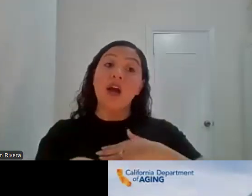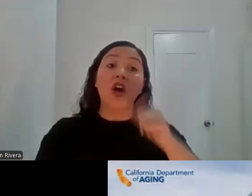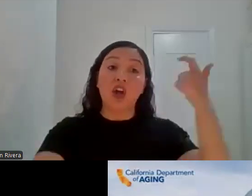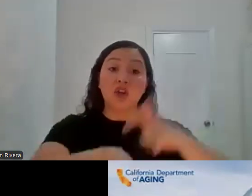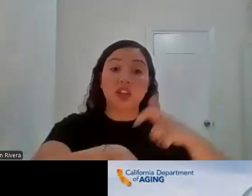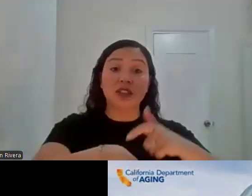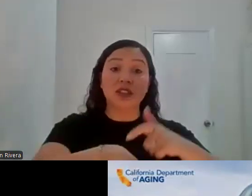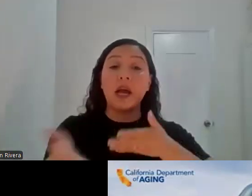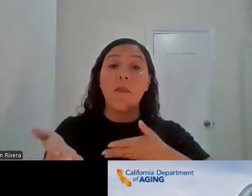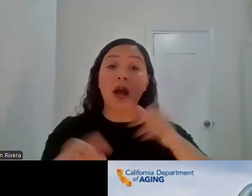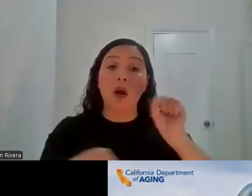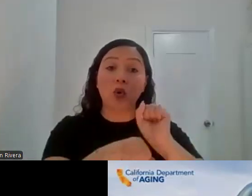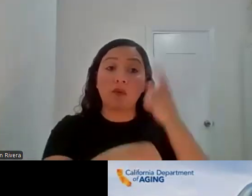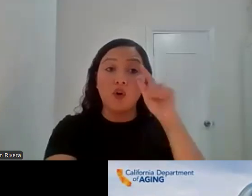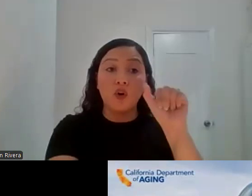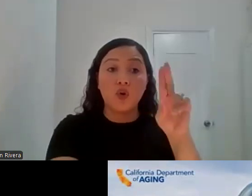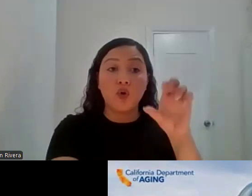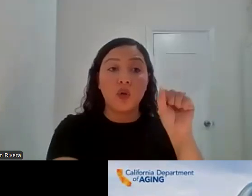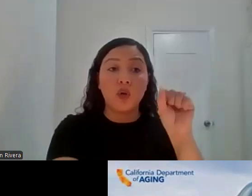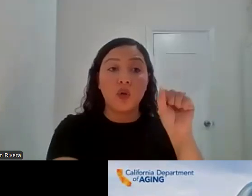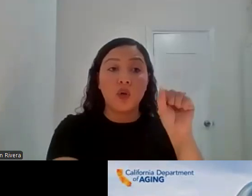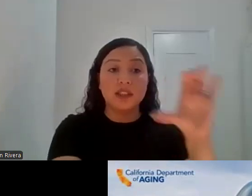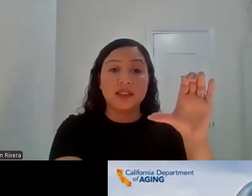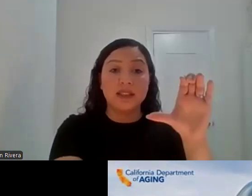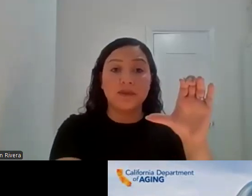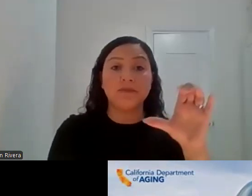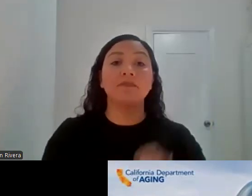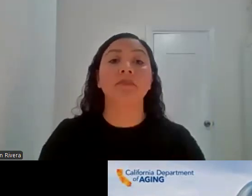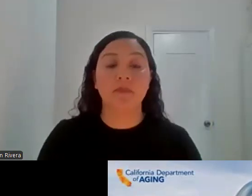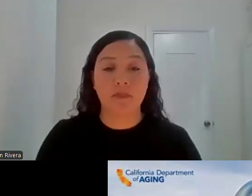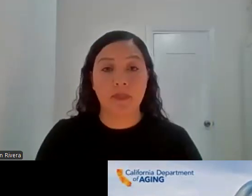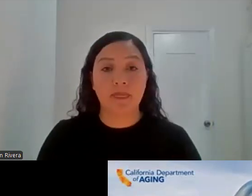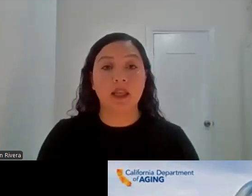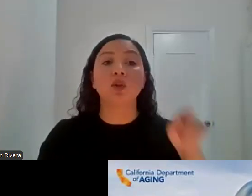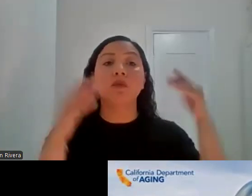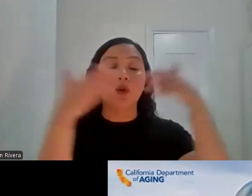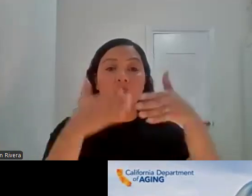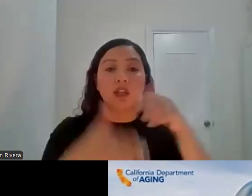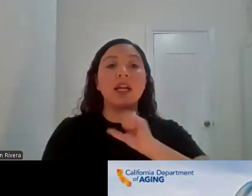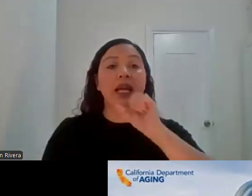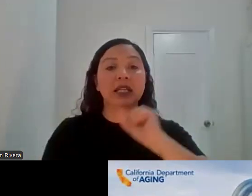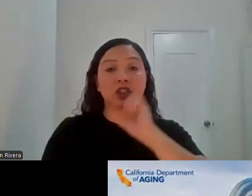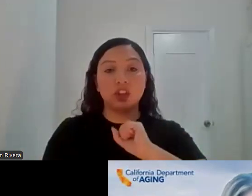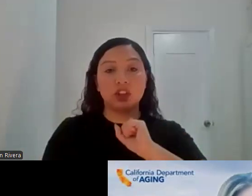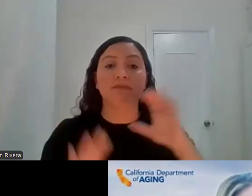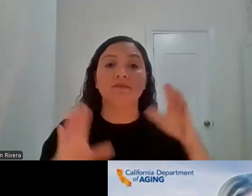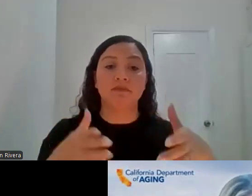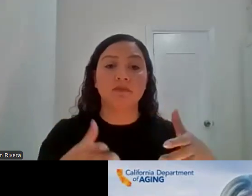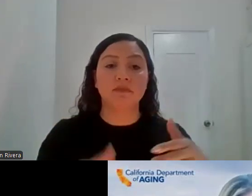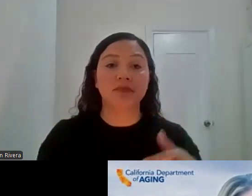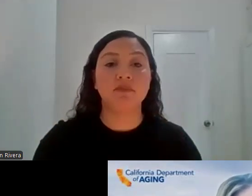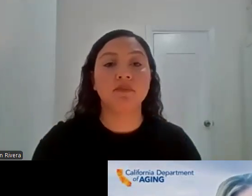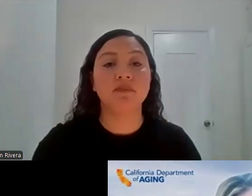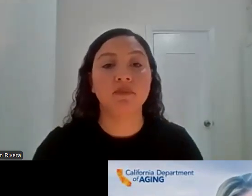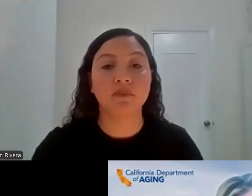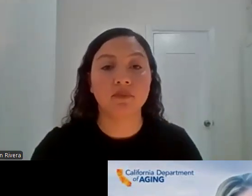and Aging, and my entire education career has been around looking at the intersections of being an